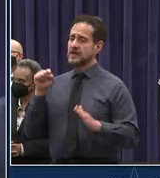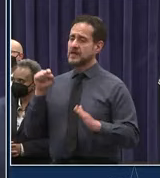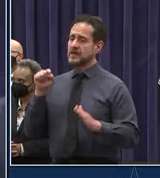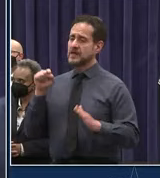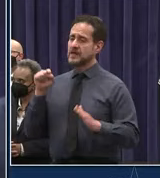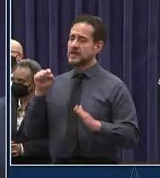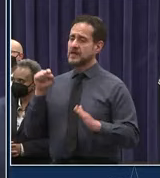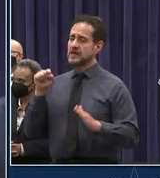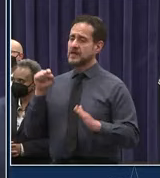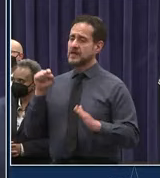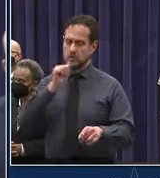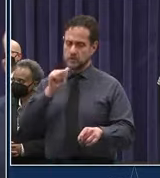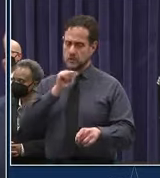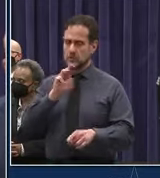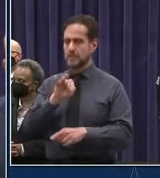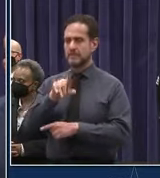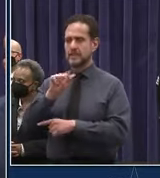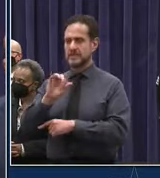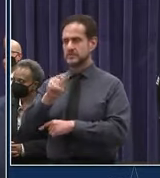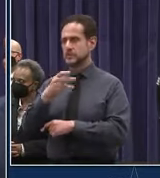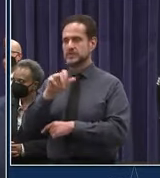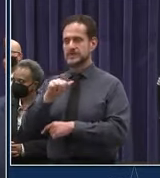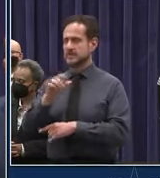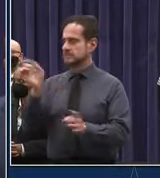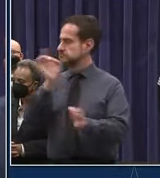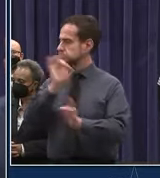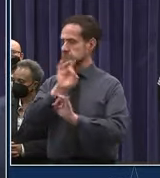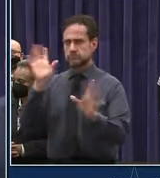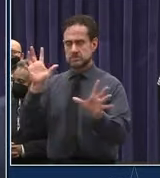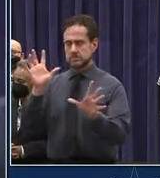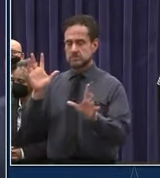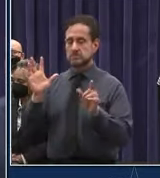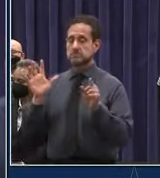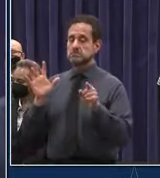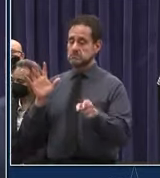Melissa Ortega is horrific. Melissa is an